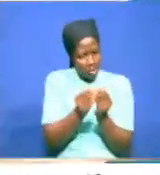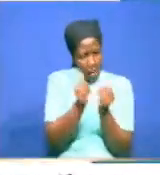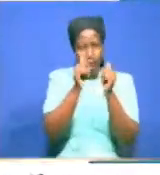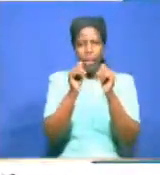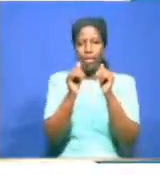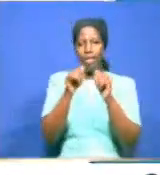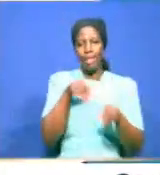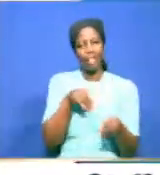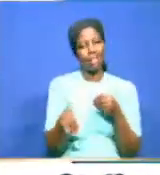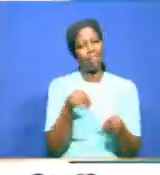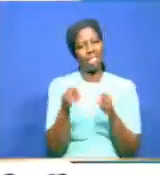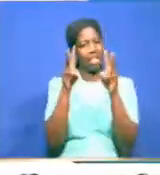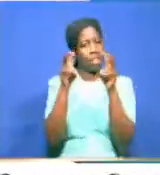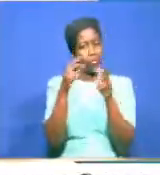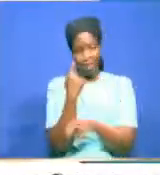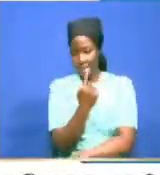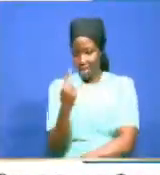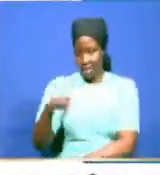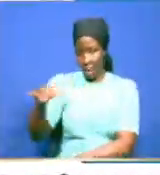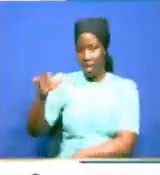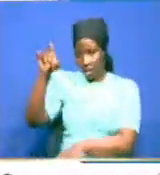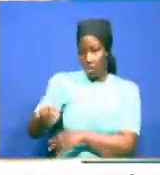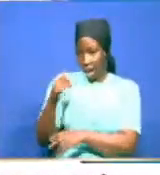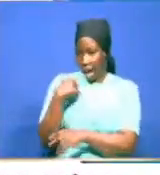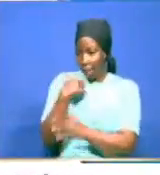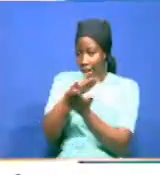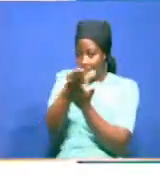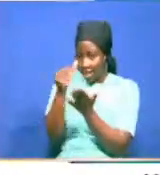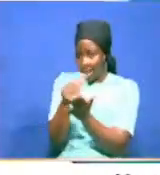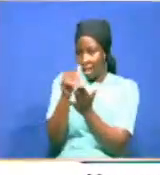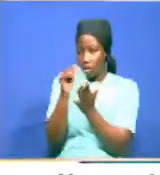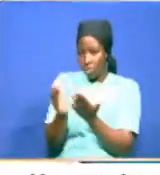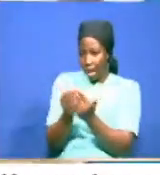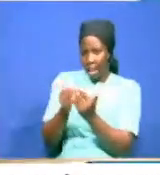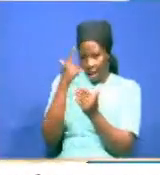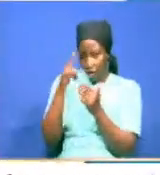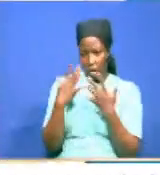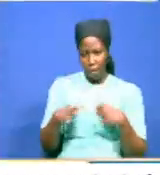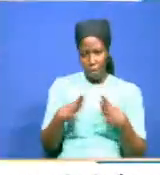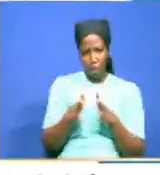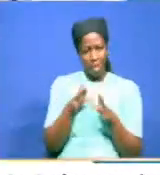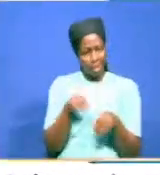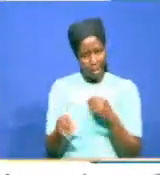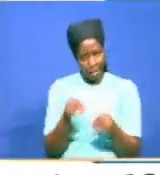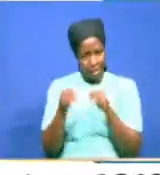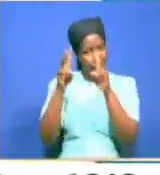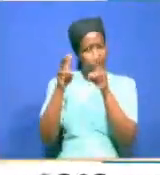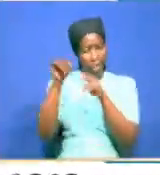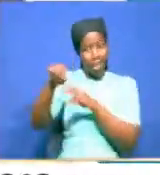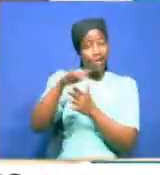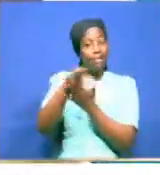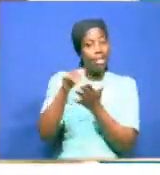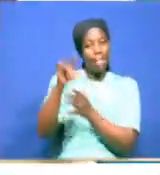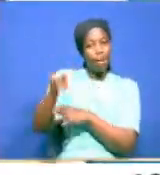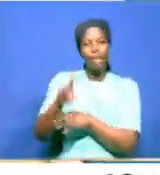Mm-hmm. You know, in every county, they need to have centers to address issues of disability, mm-hmm. and the centers should be all-inclusive centers so that